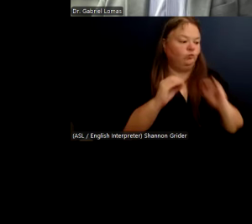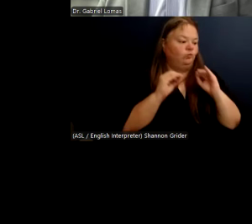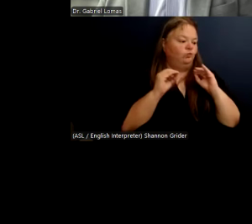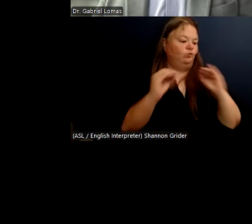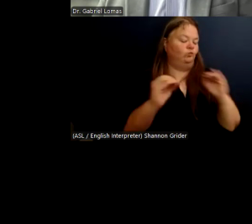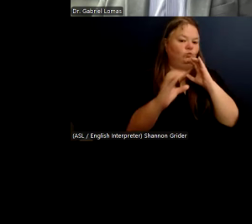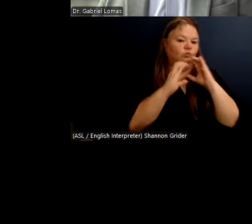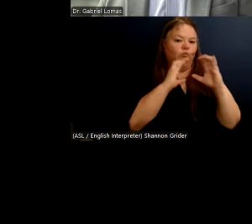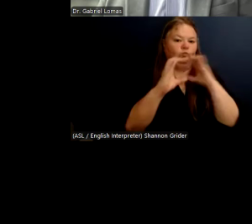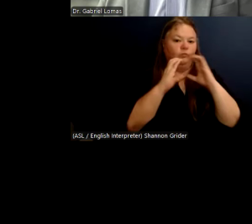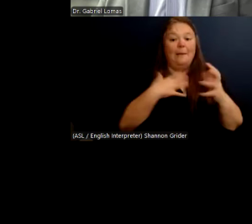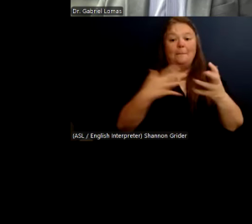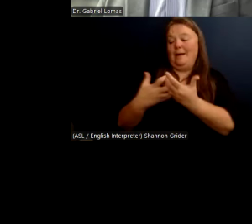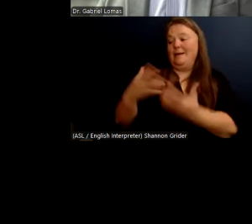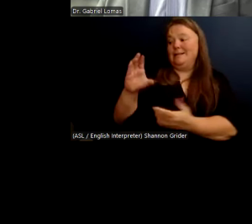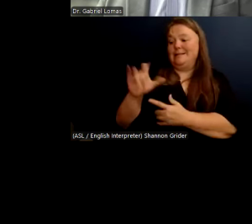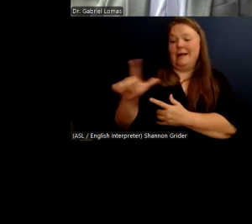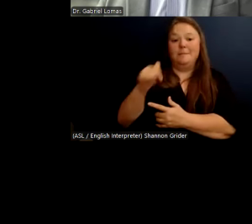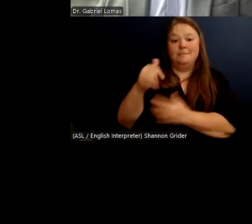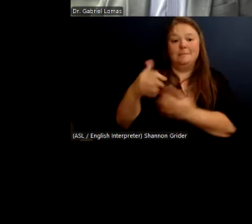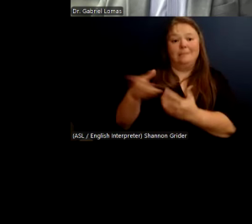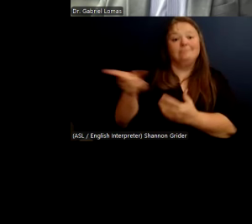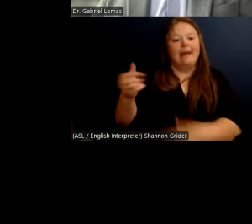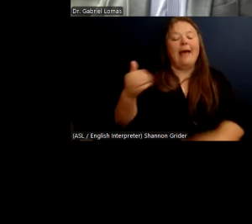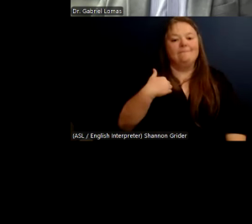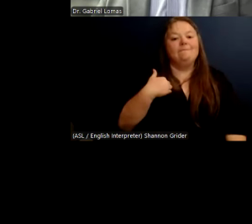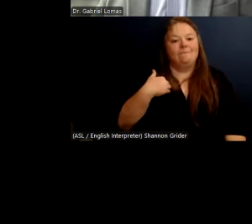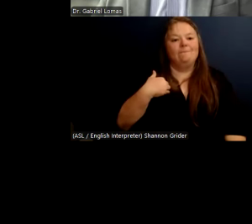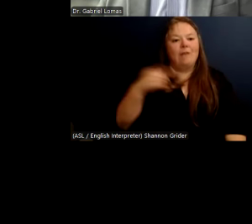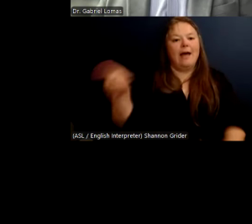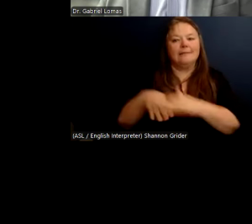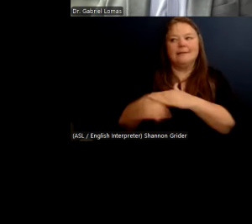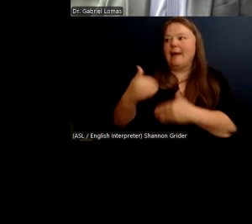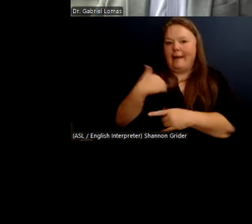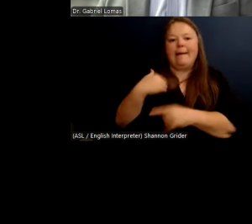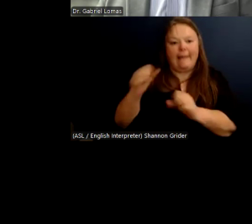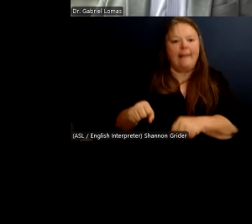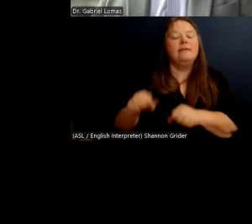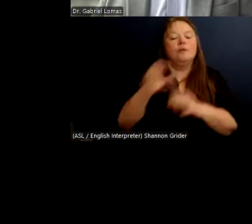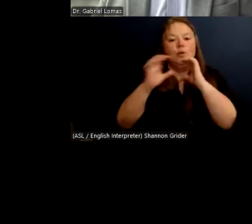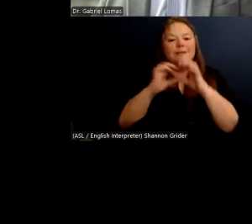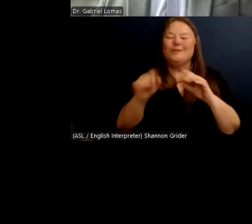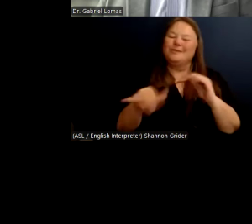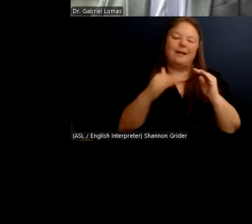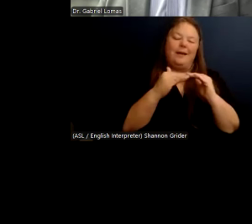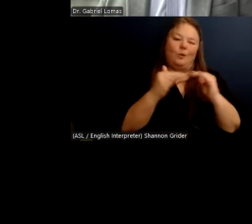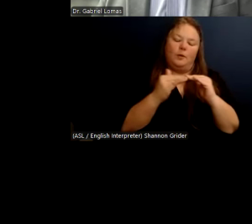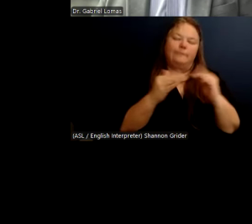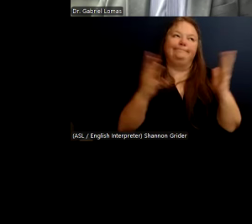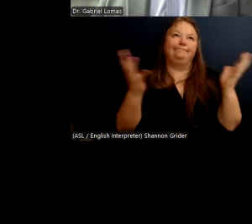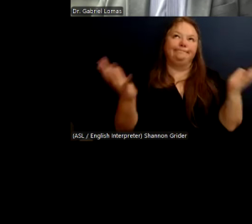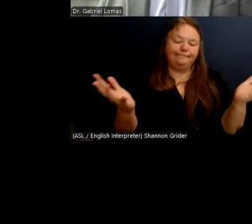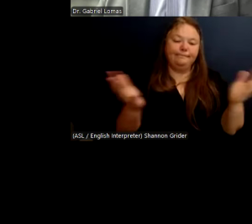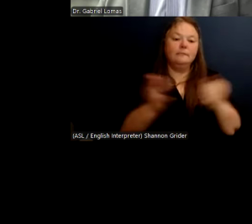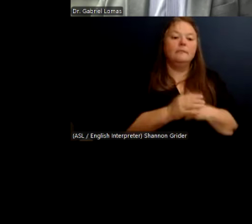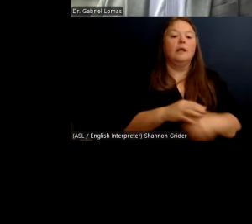person, and my cellmate who may be hearing does. So again, it isn't really very equitable. But going to this